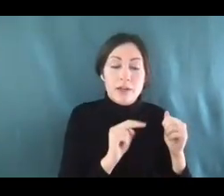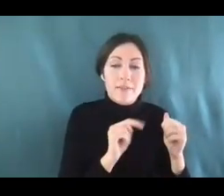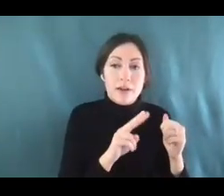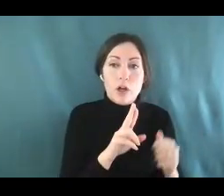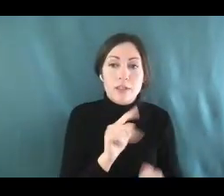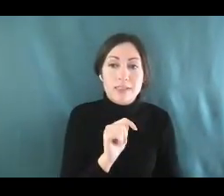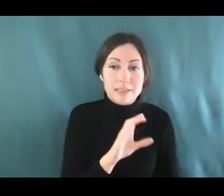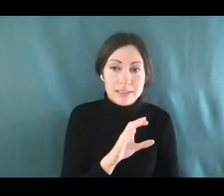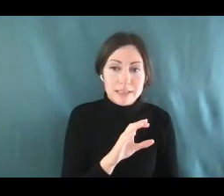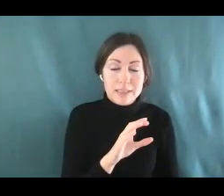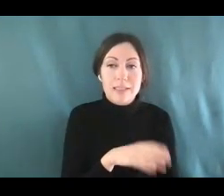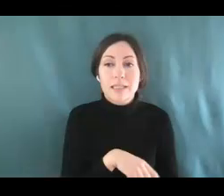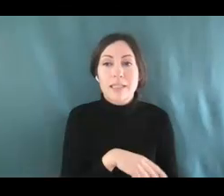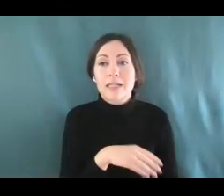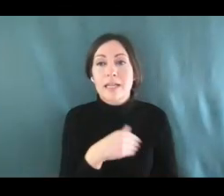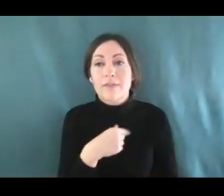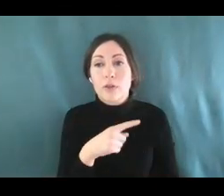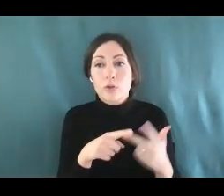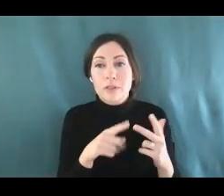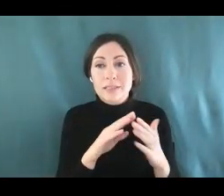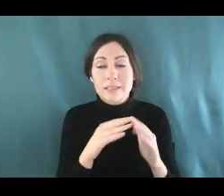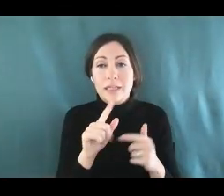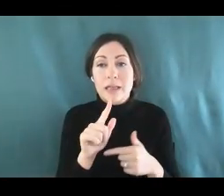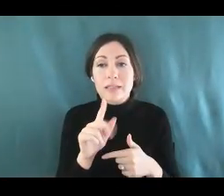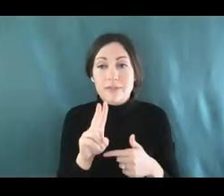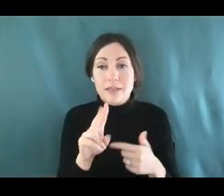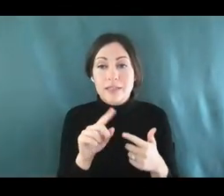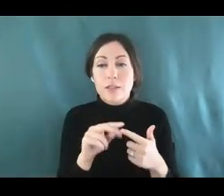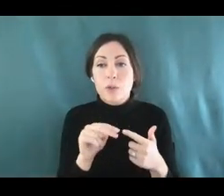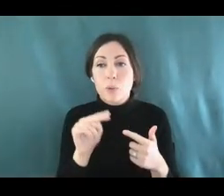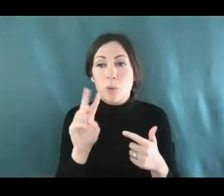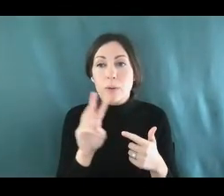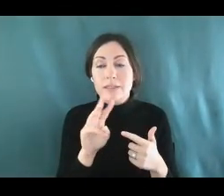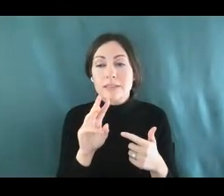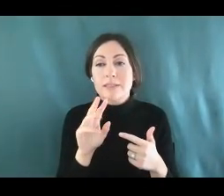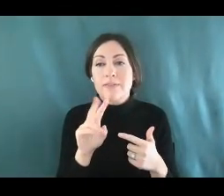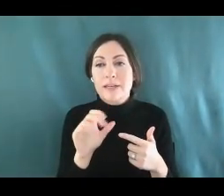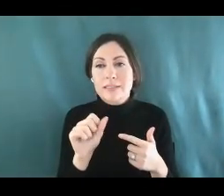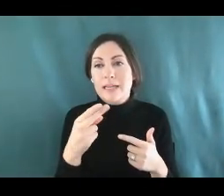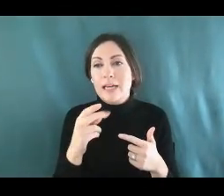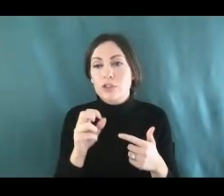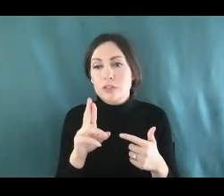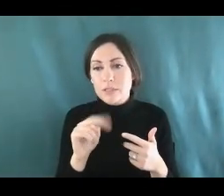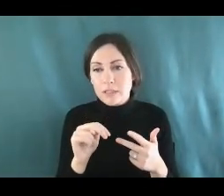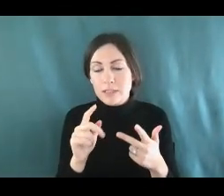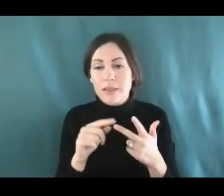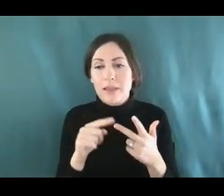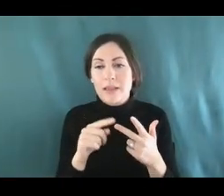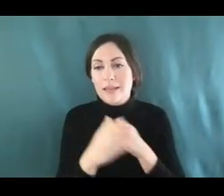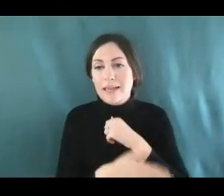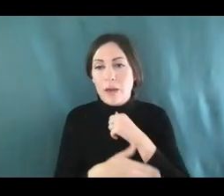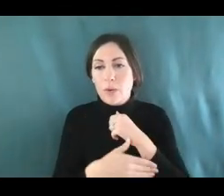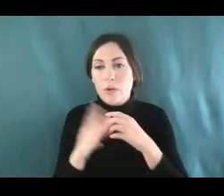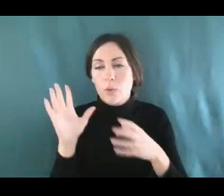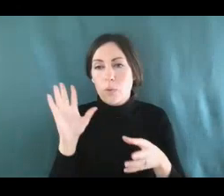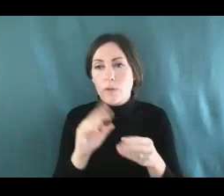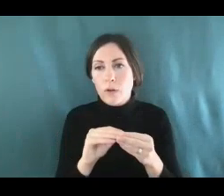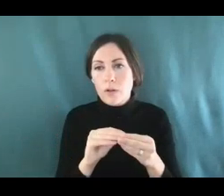and then the 3 cities, Las Vegas, North Las Vegas, Henderson, and then also the county overall. All